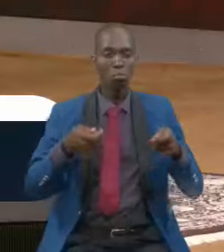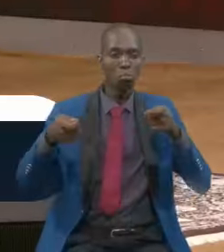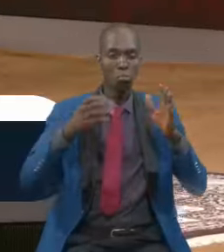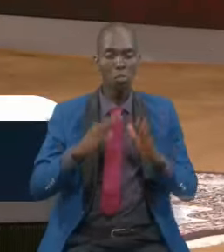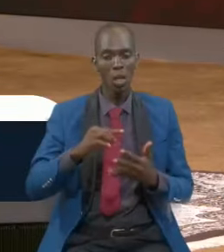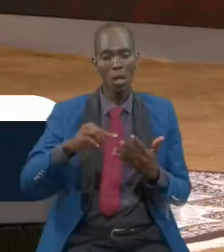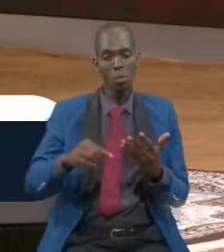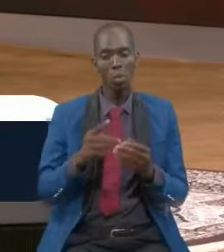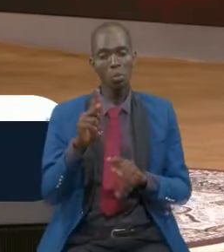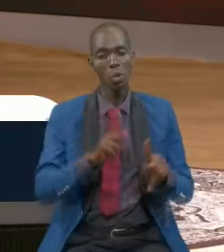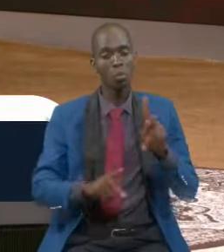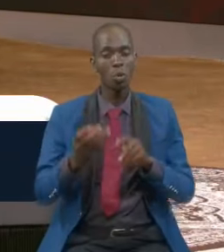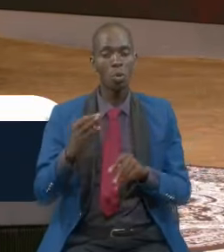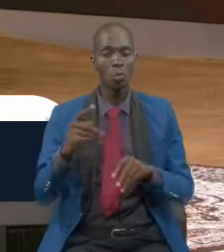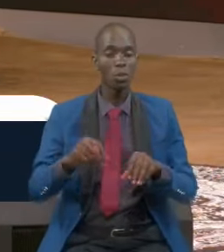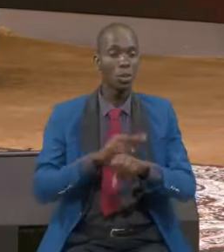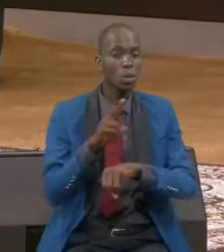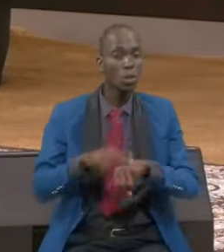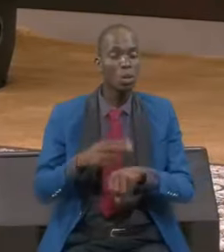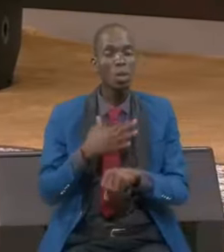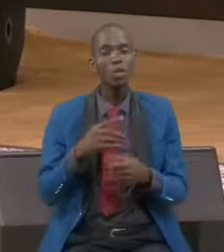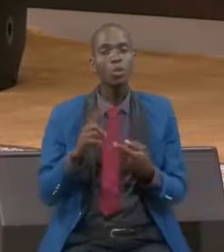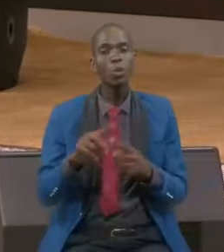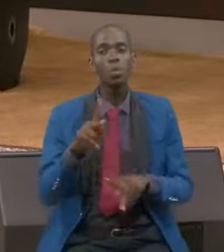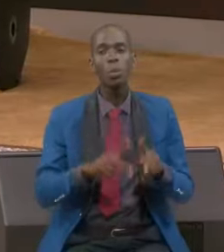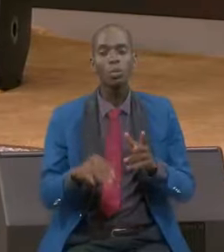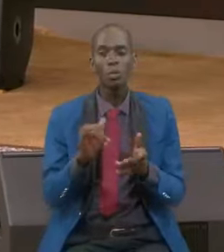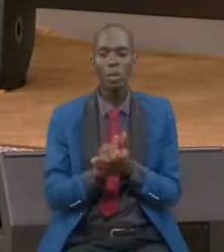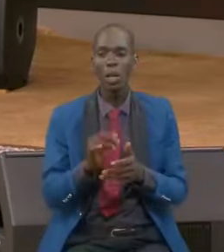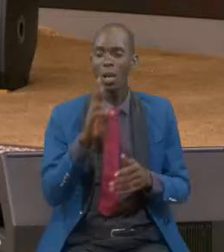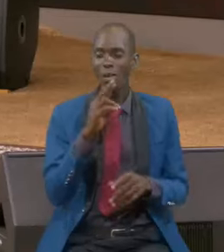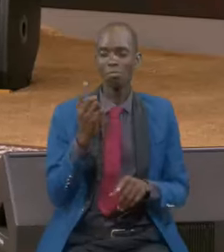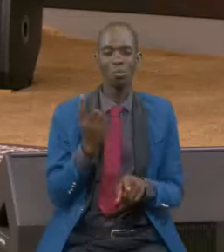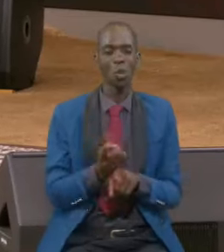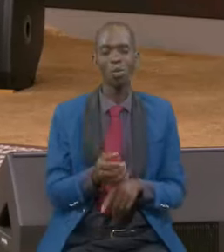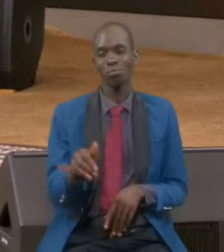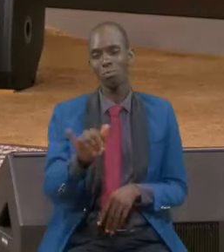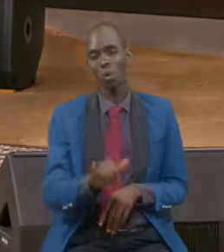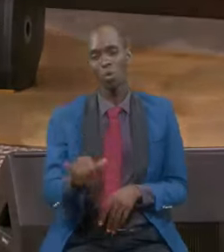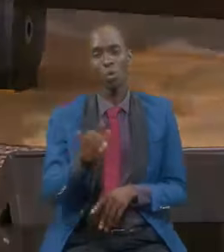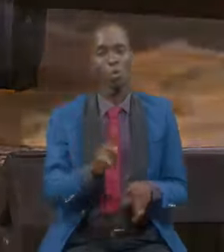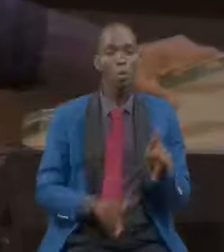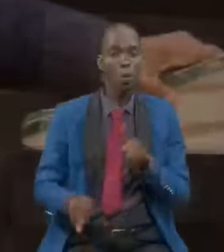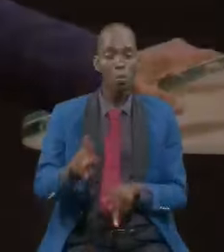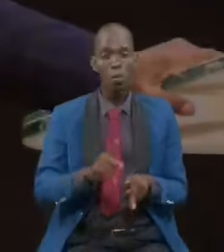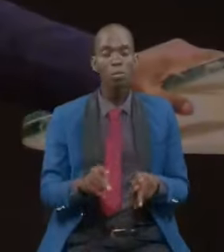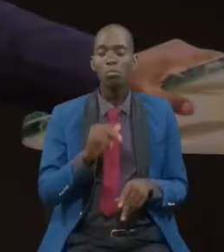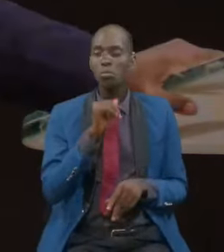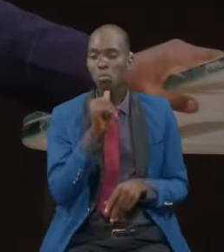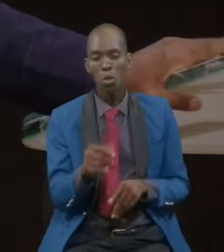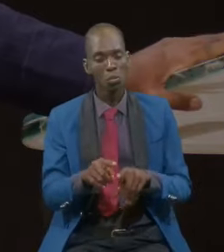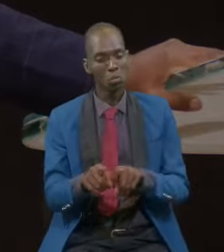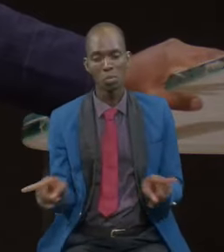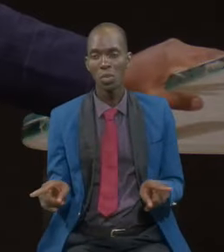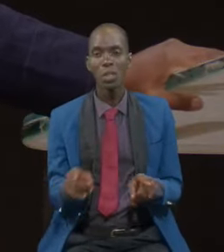of the nation, and to those who are peasants, ordinary people, impartial. He taught the same